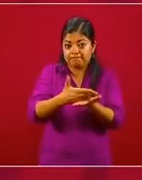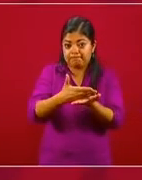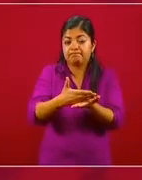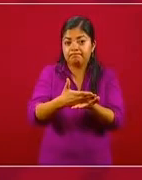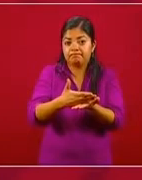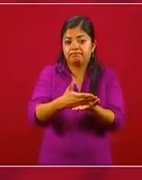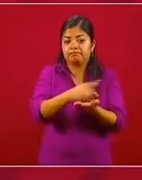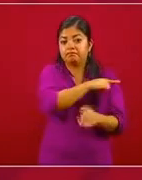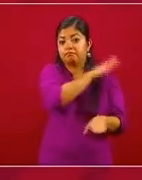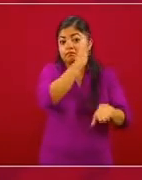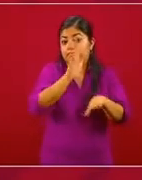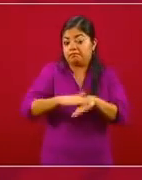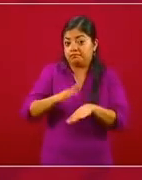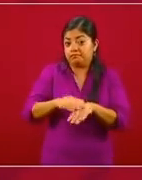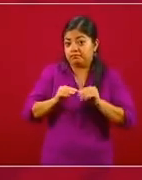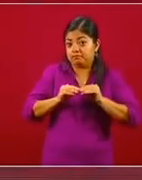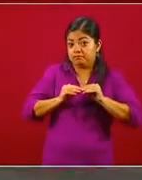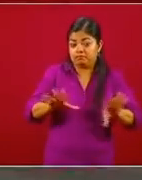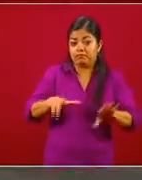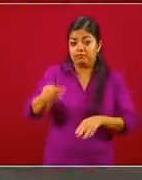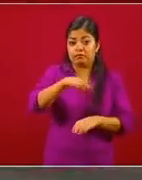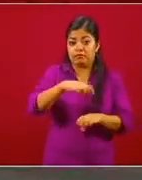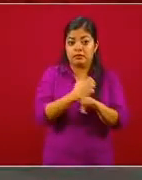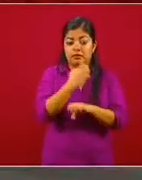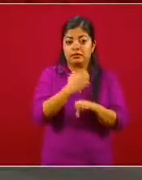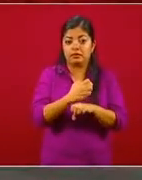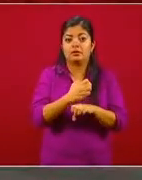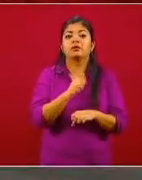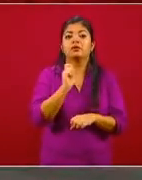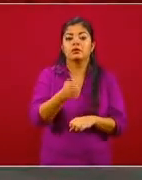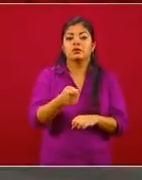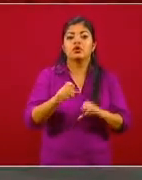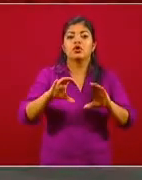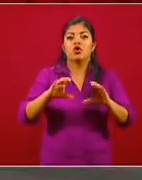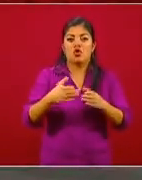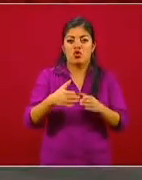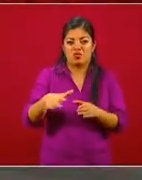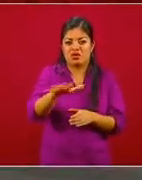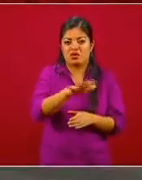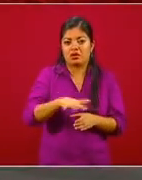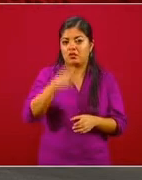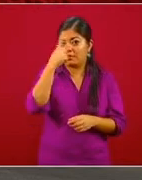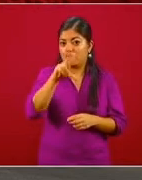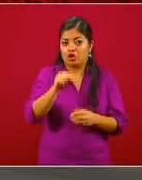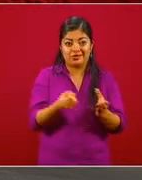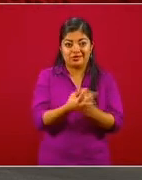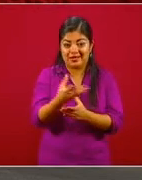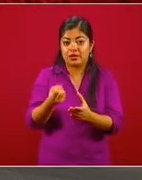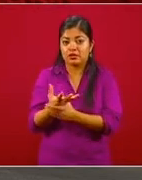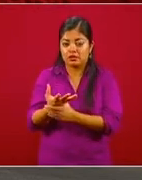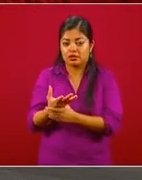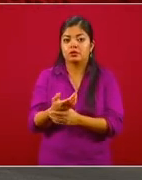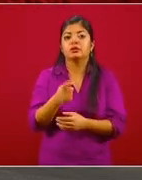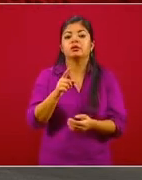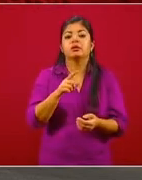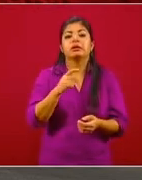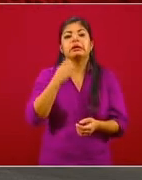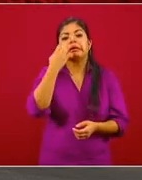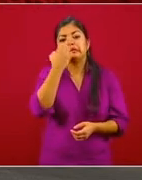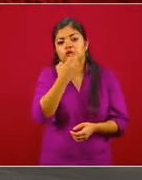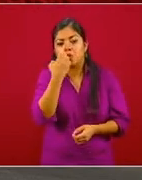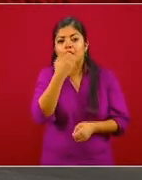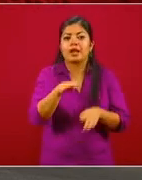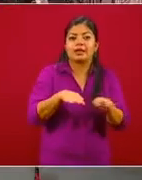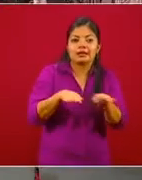or make choices that go against what has been decided by the federal authorities.